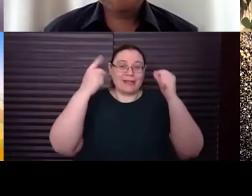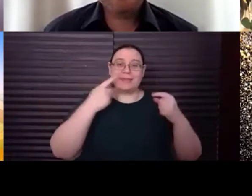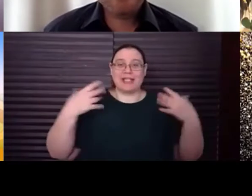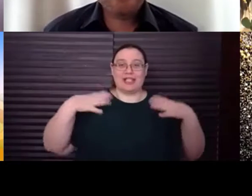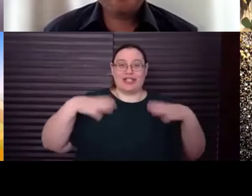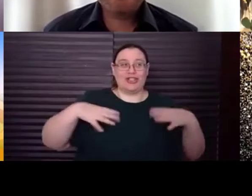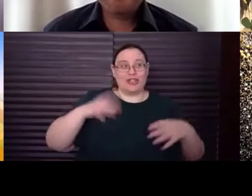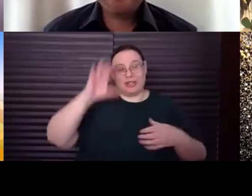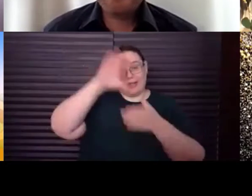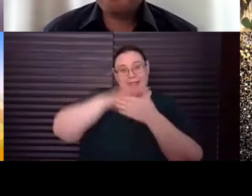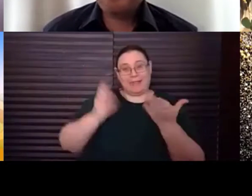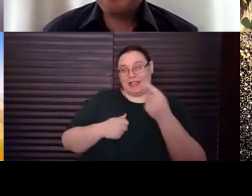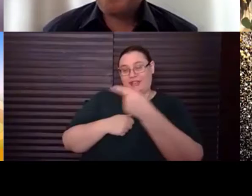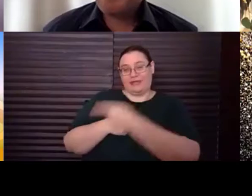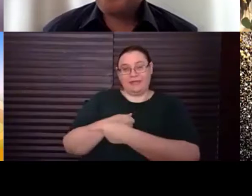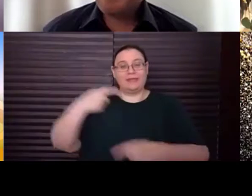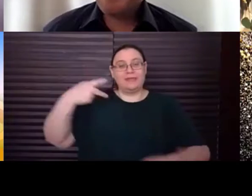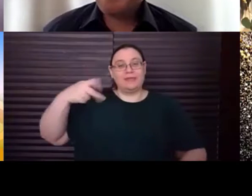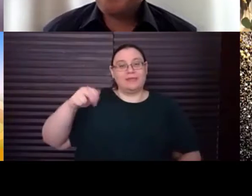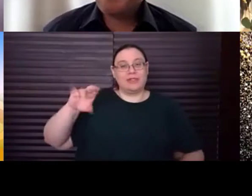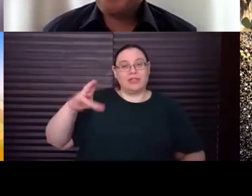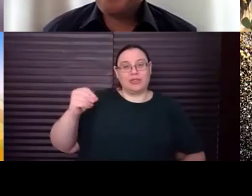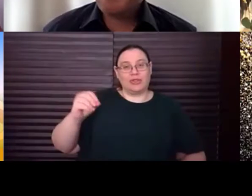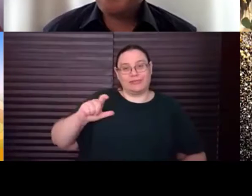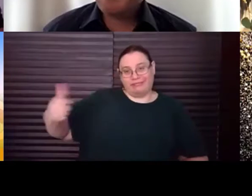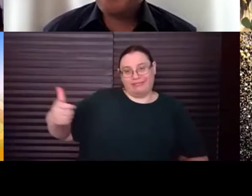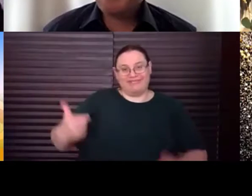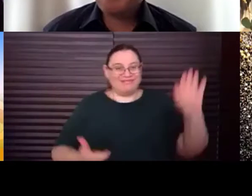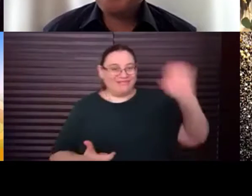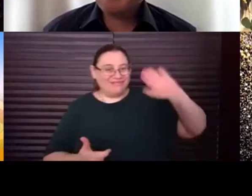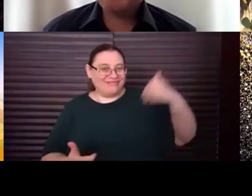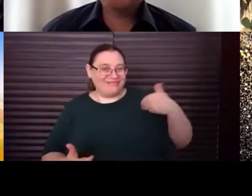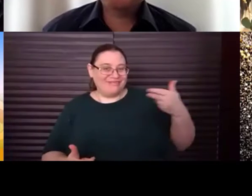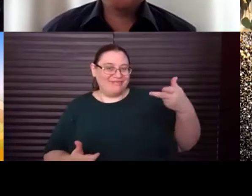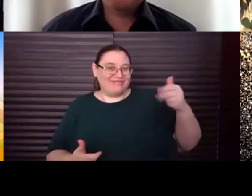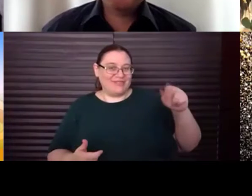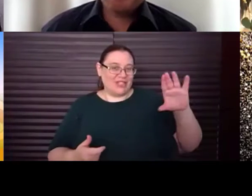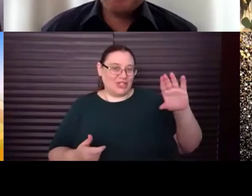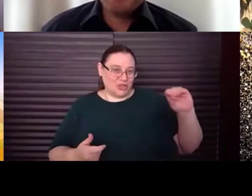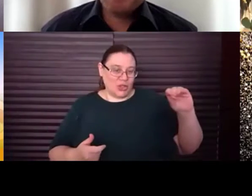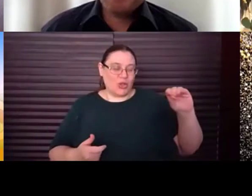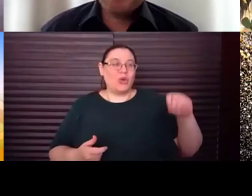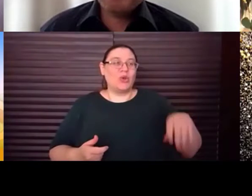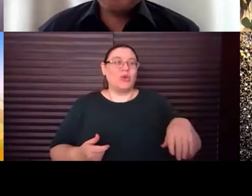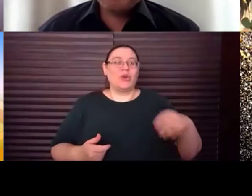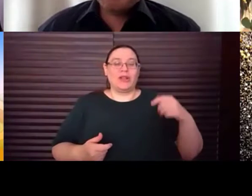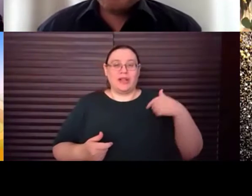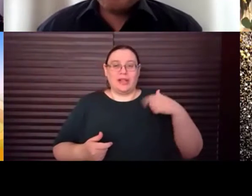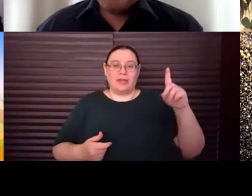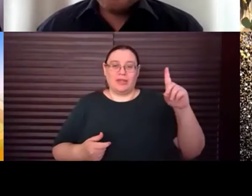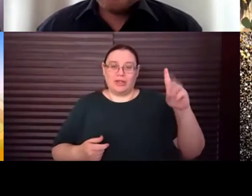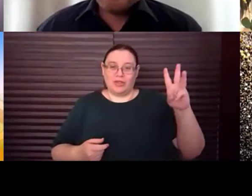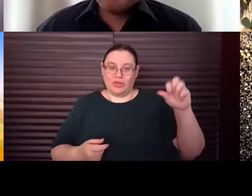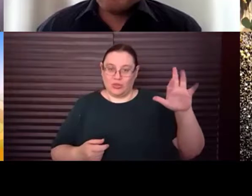my husband here, Pancho. Yeah, hi guys. My name is Pancho. I am a dwarf.